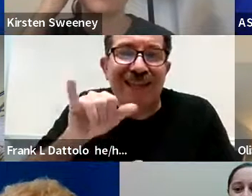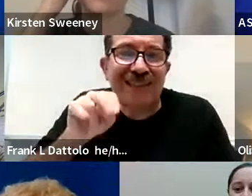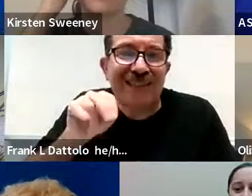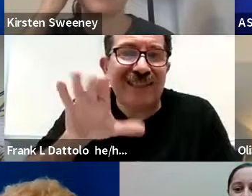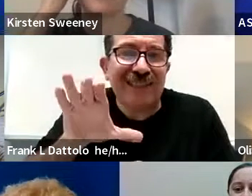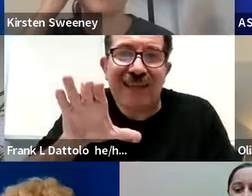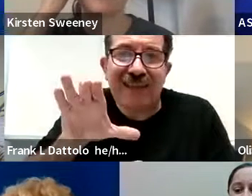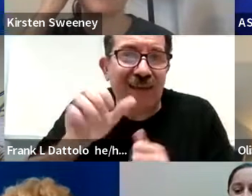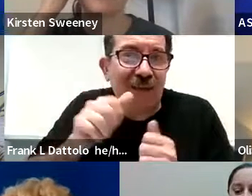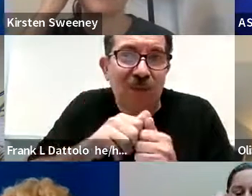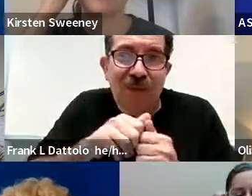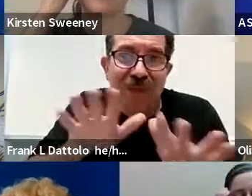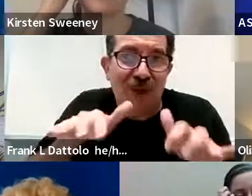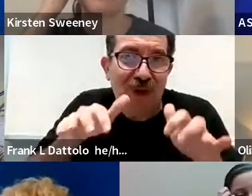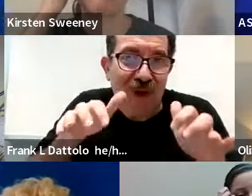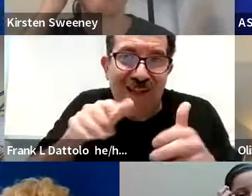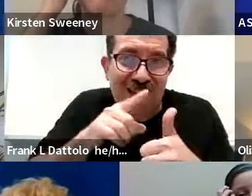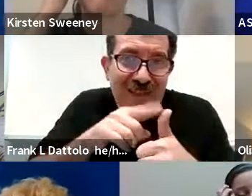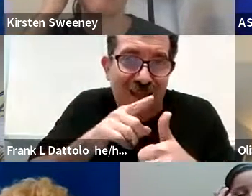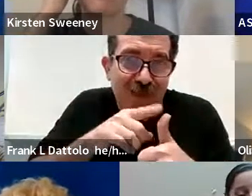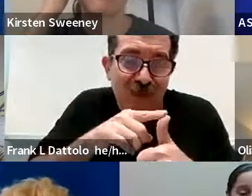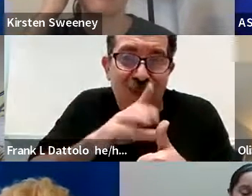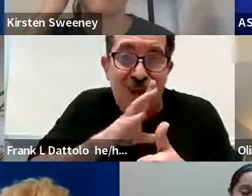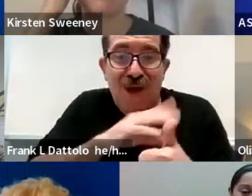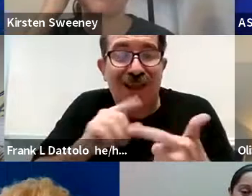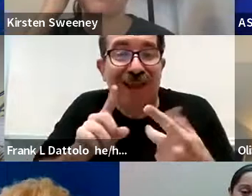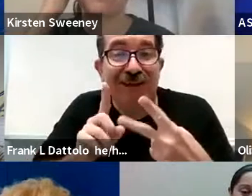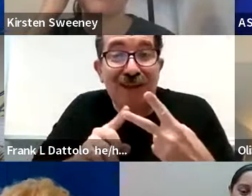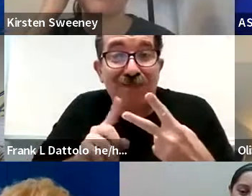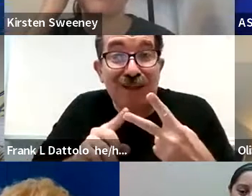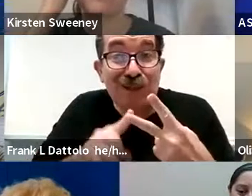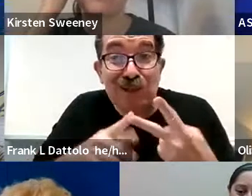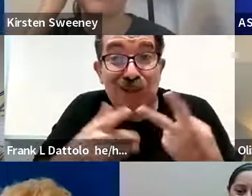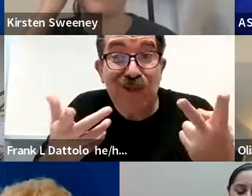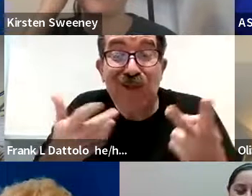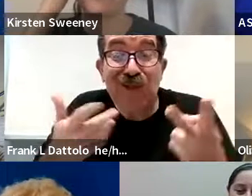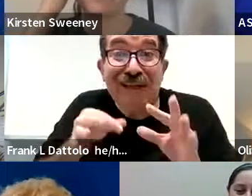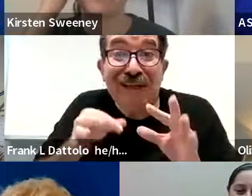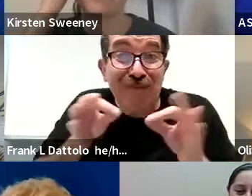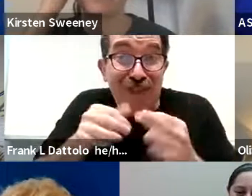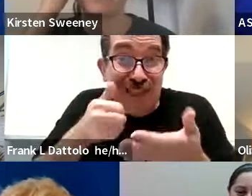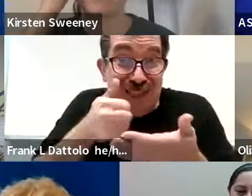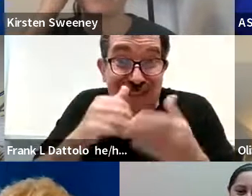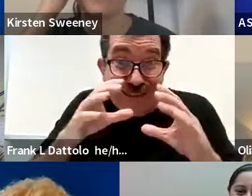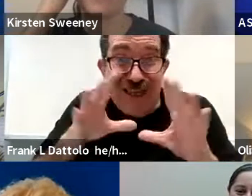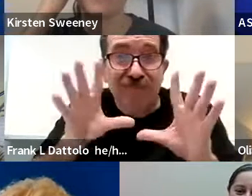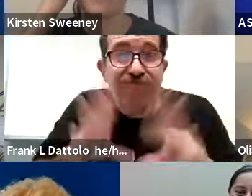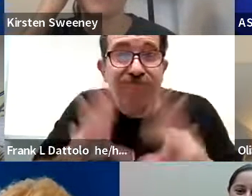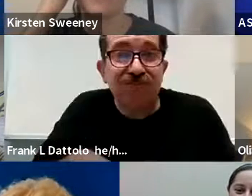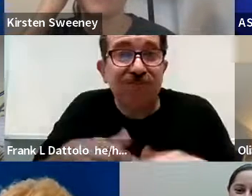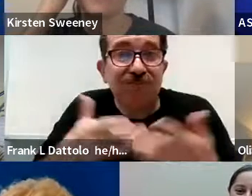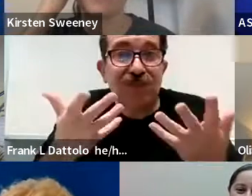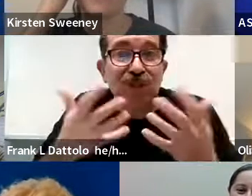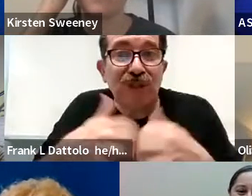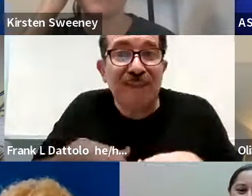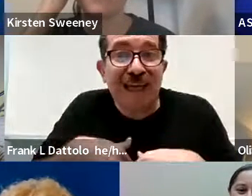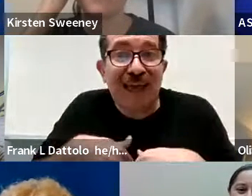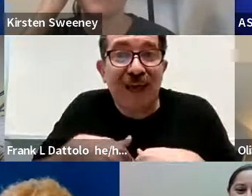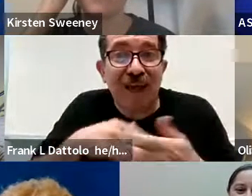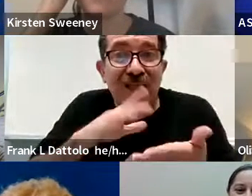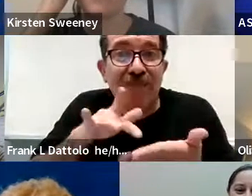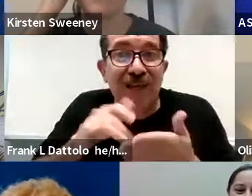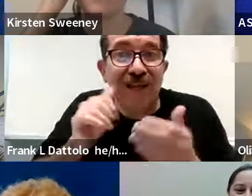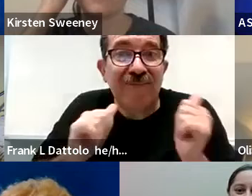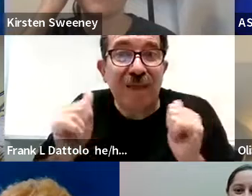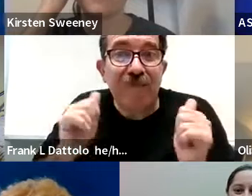30 seconds later. I got the information. That was the first thing. The second thing was the